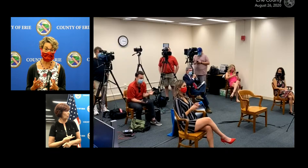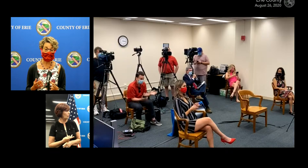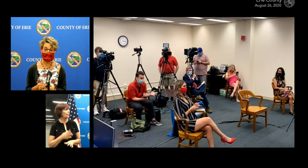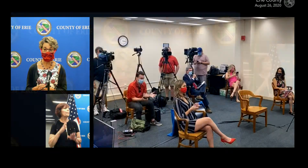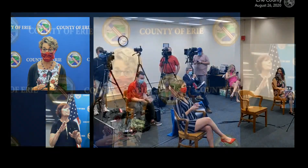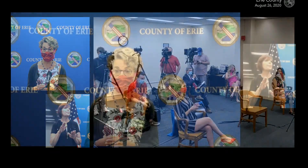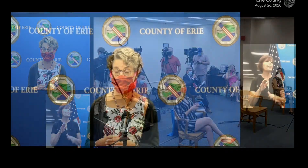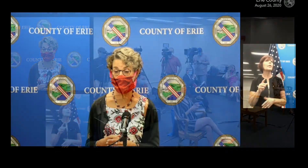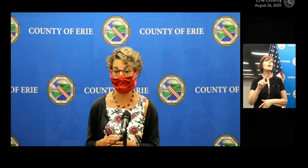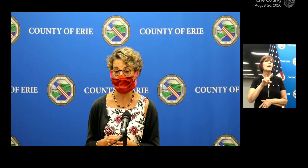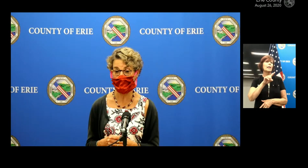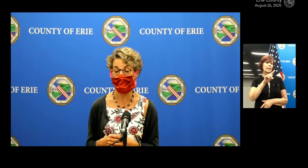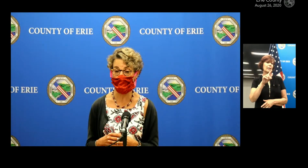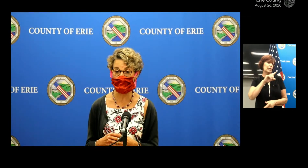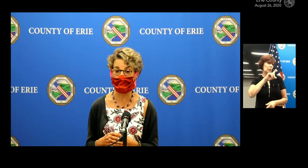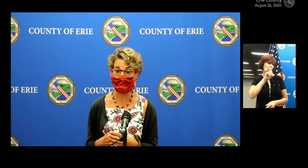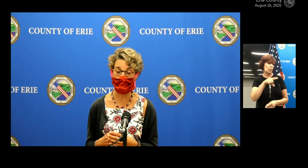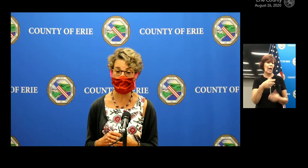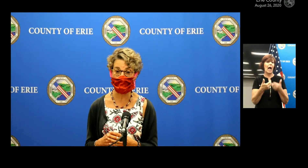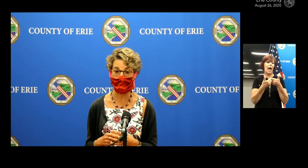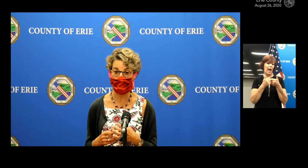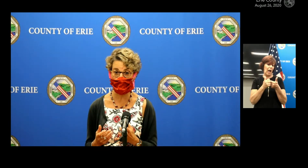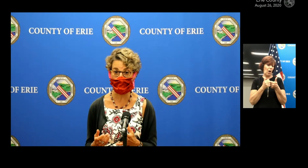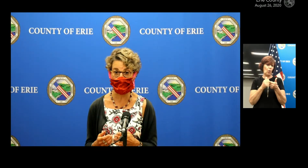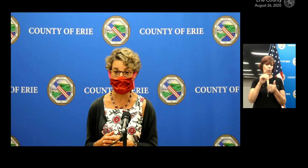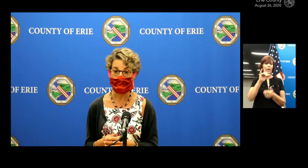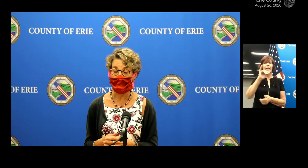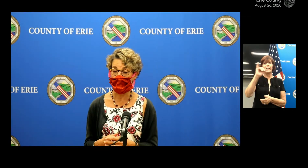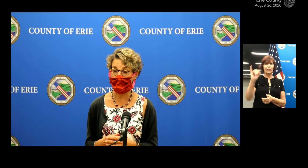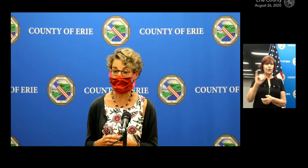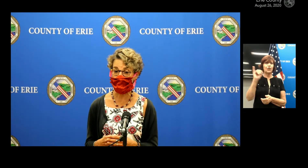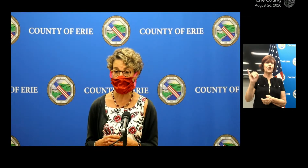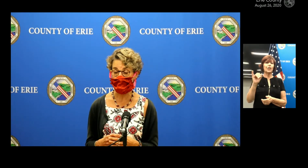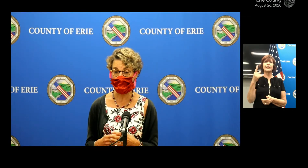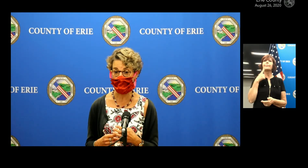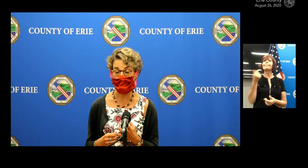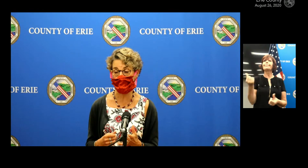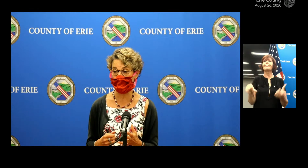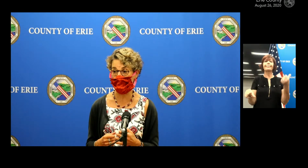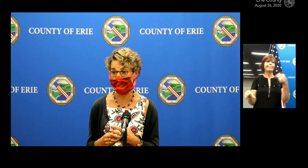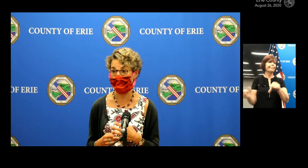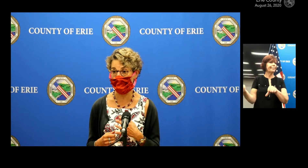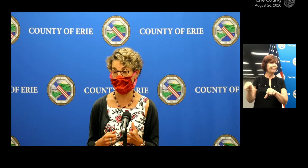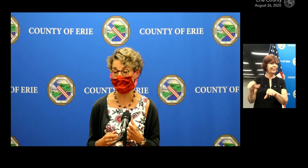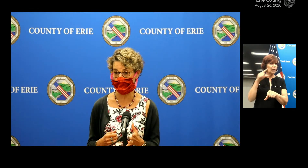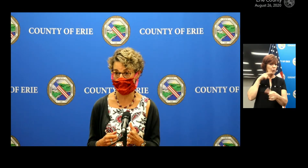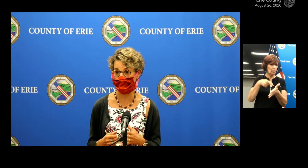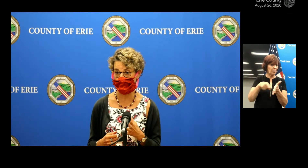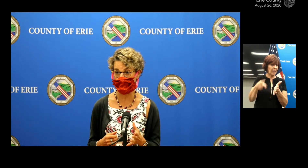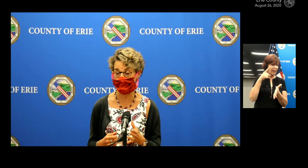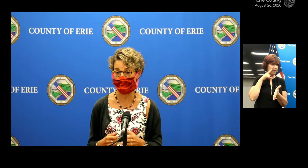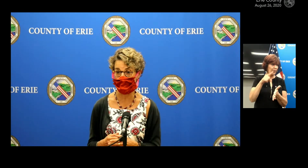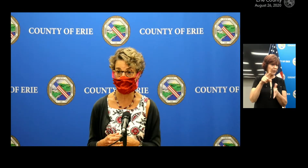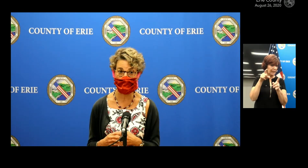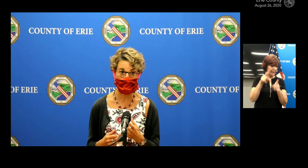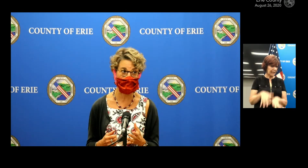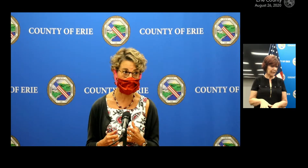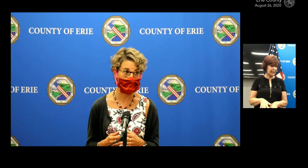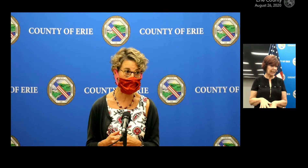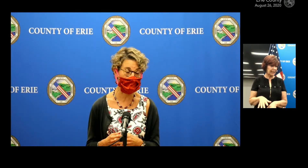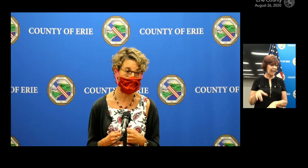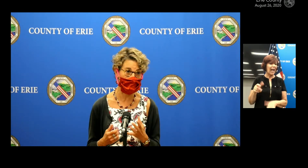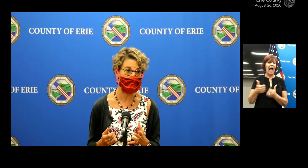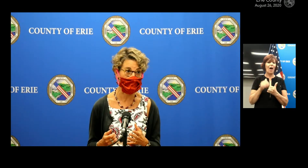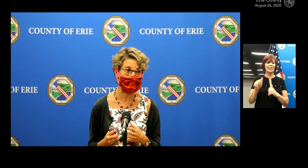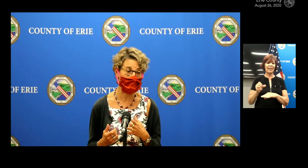the question is about how the insurers not covering all reasons for testing is going to